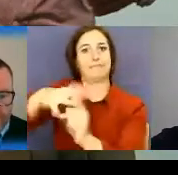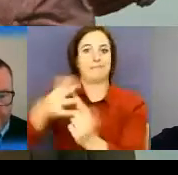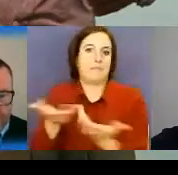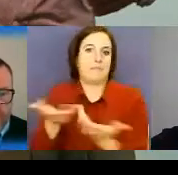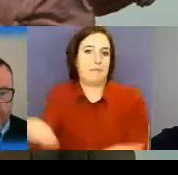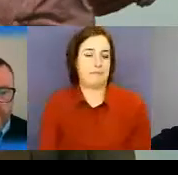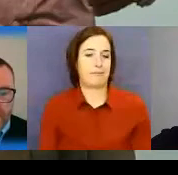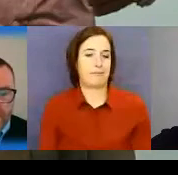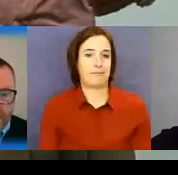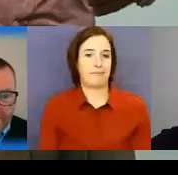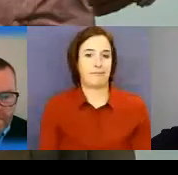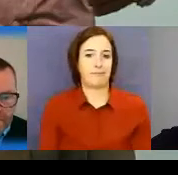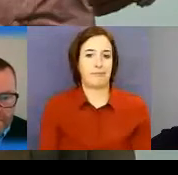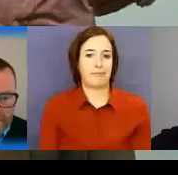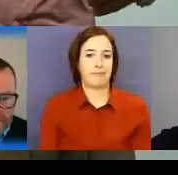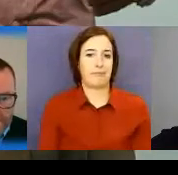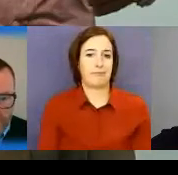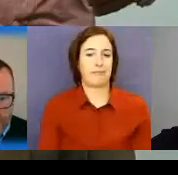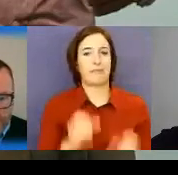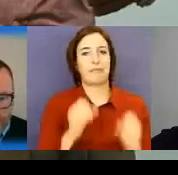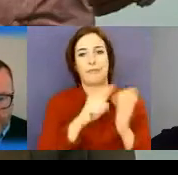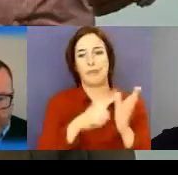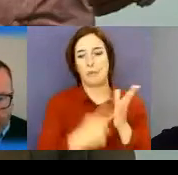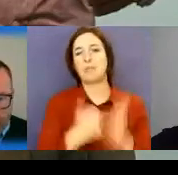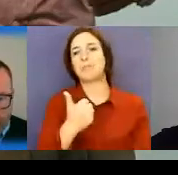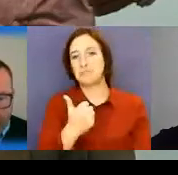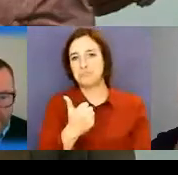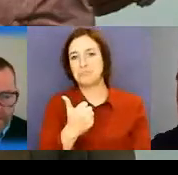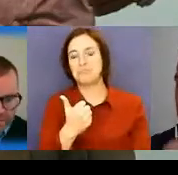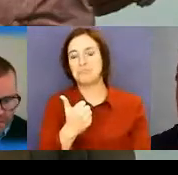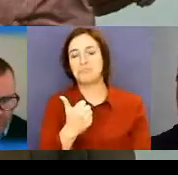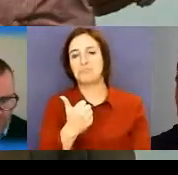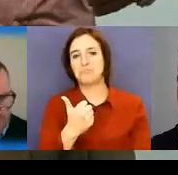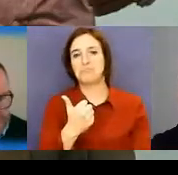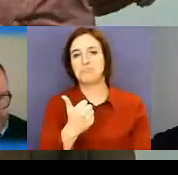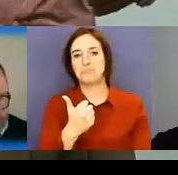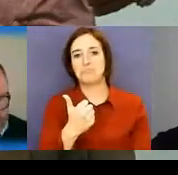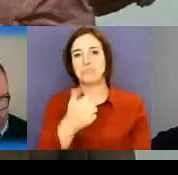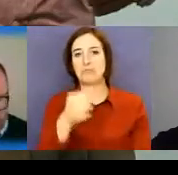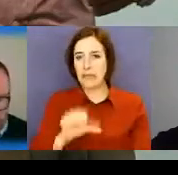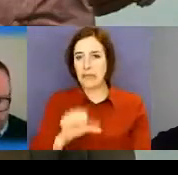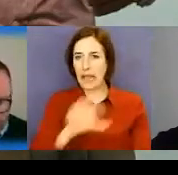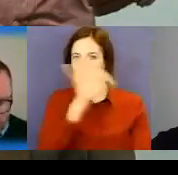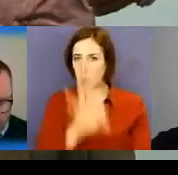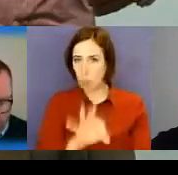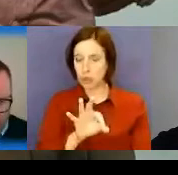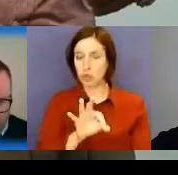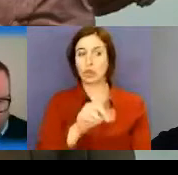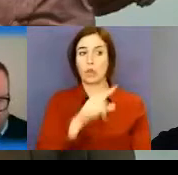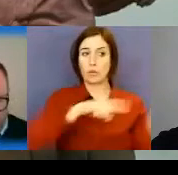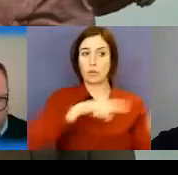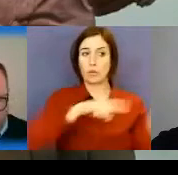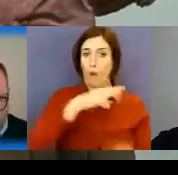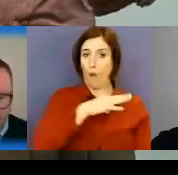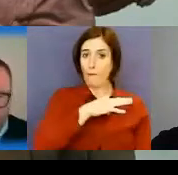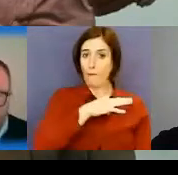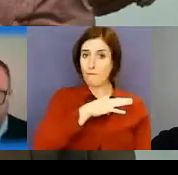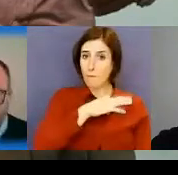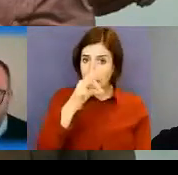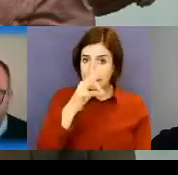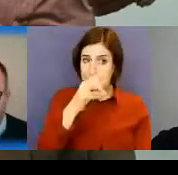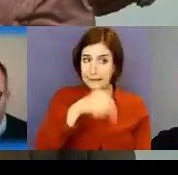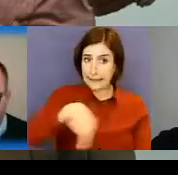family dimension. Next question. What training is there for volunteers to be able to run something suitable